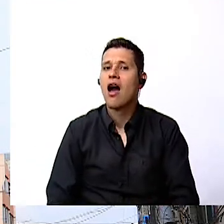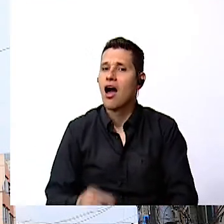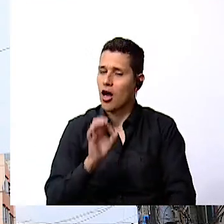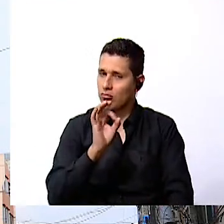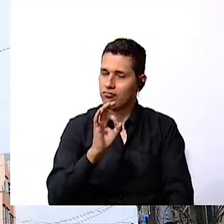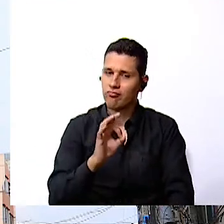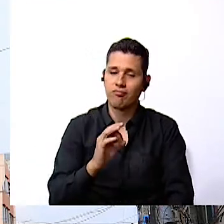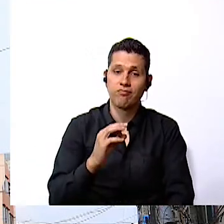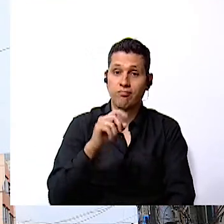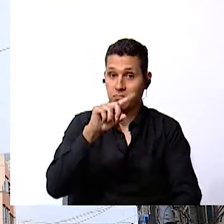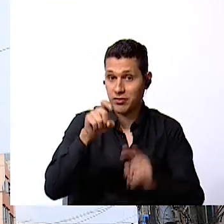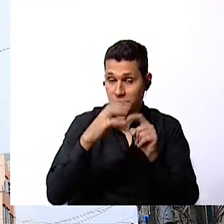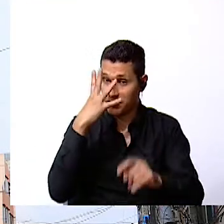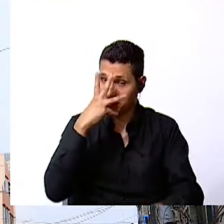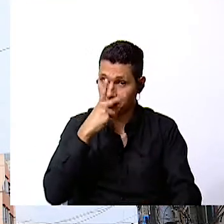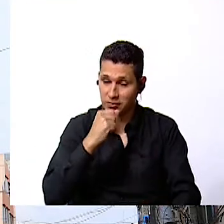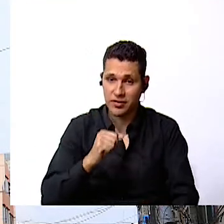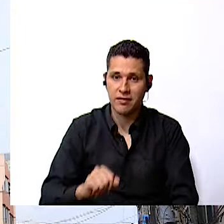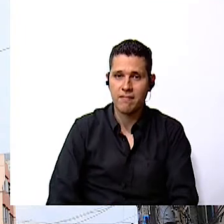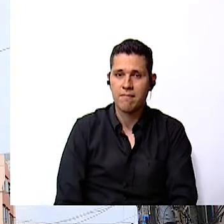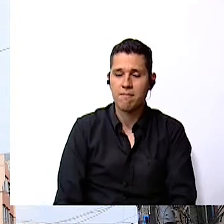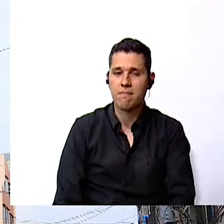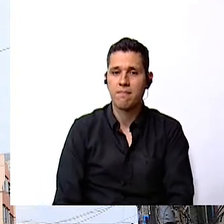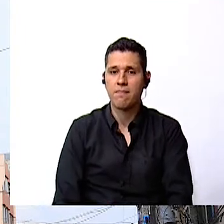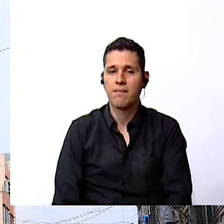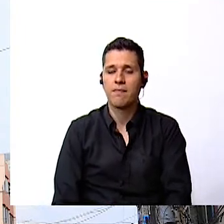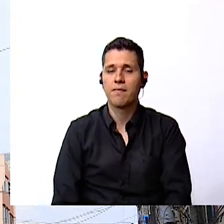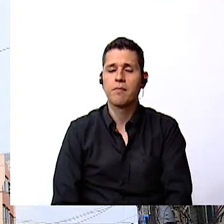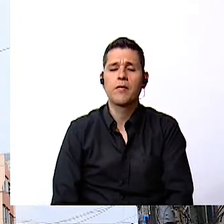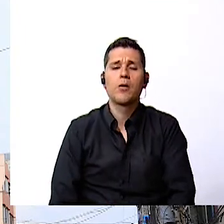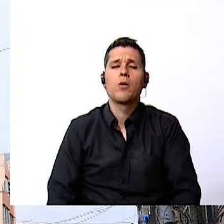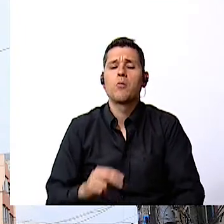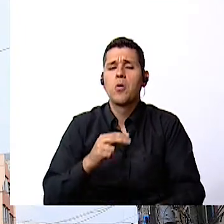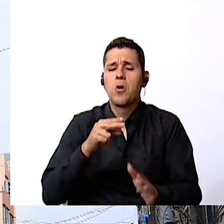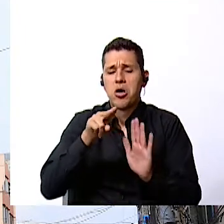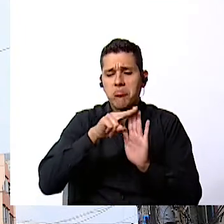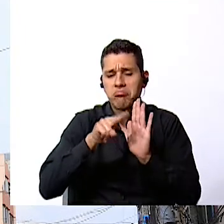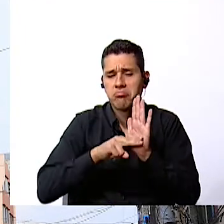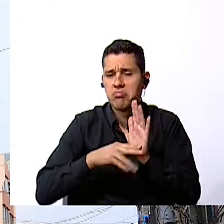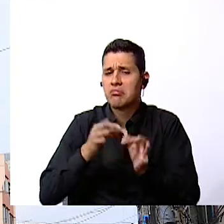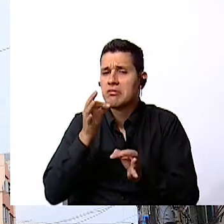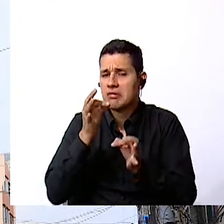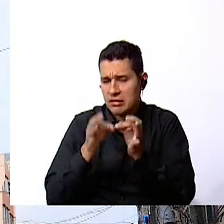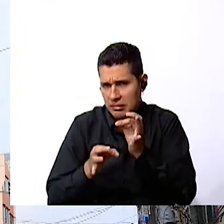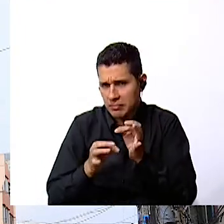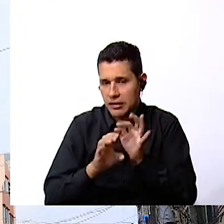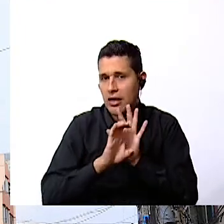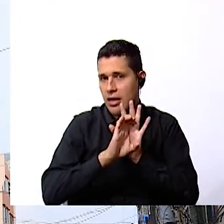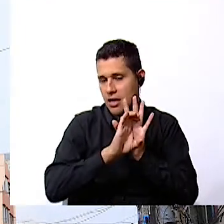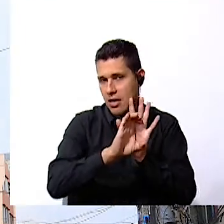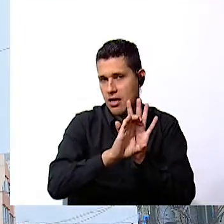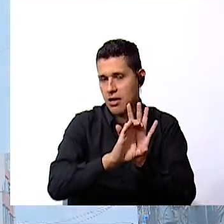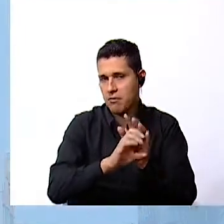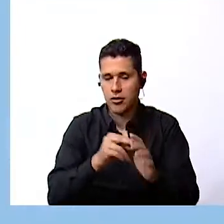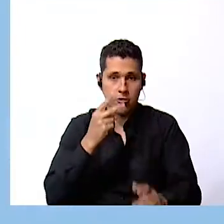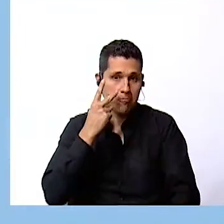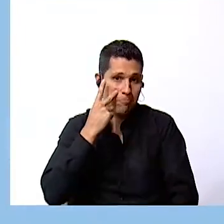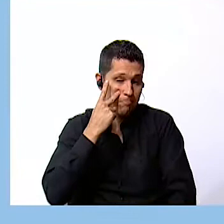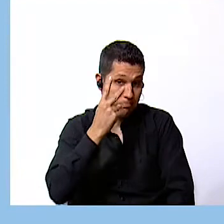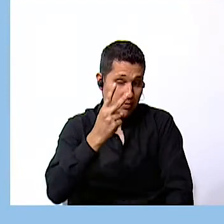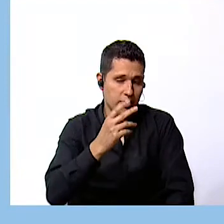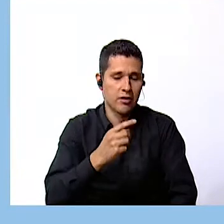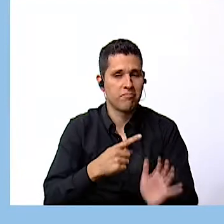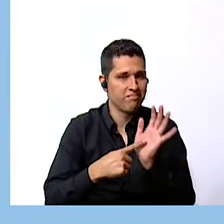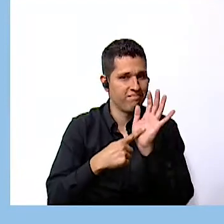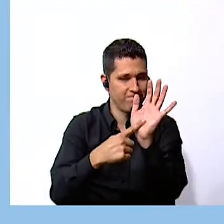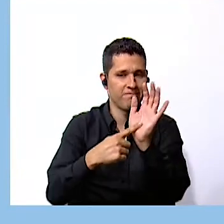nice question. Well, there are some simple instructions we can do. For example, let's take a look at this